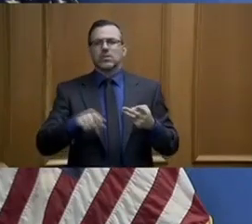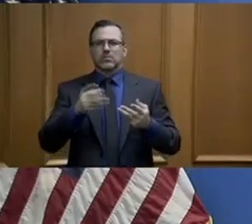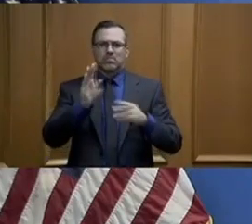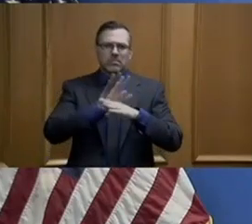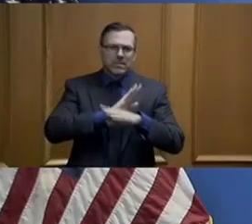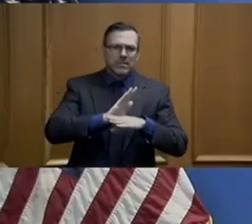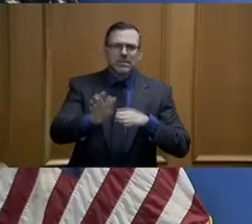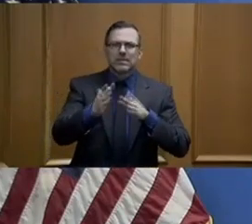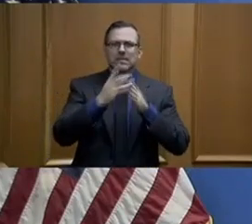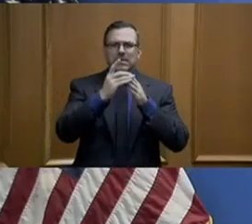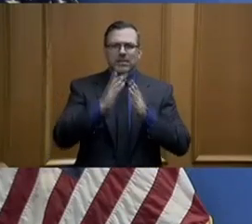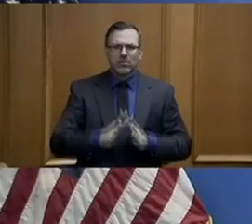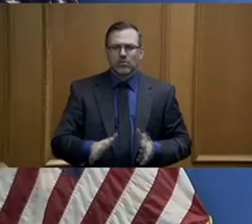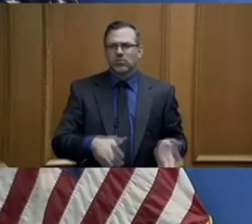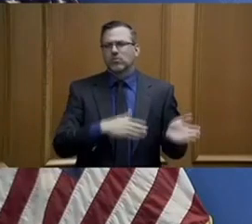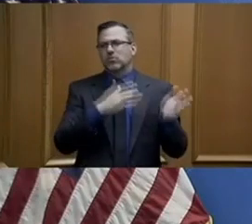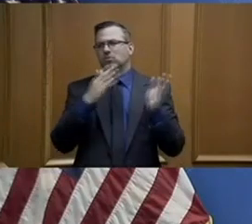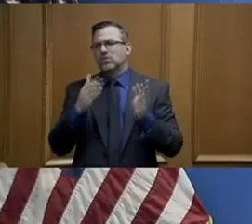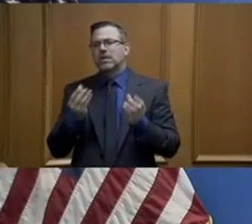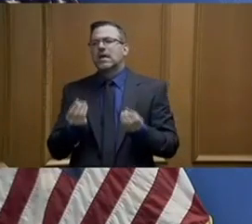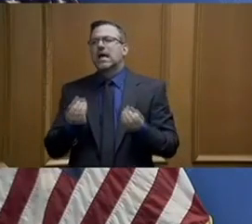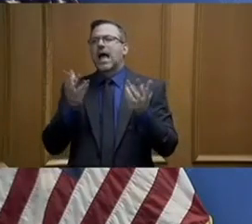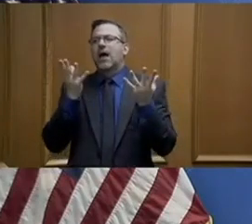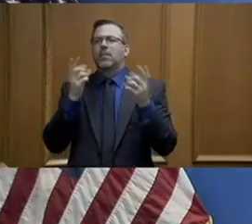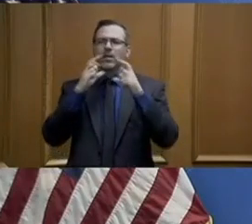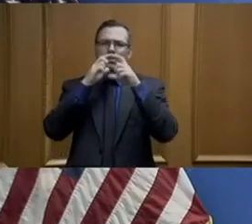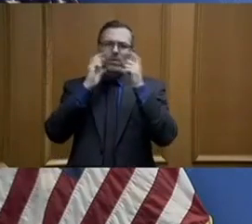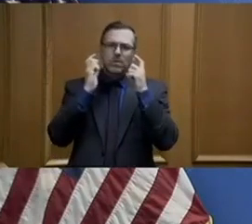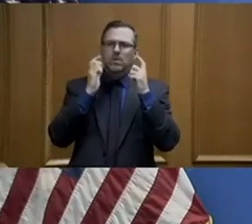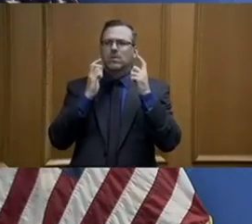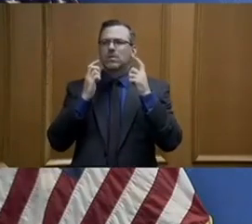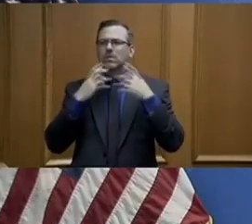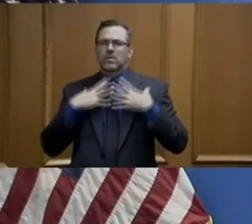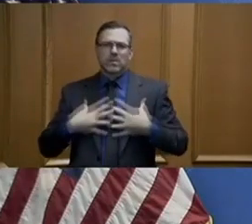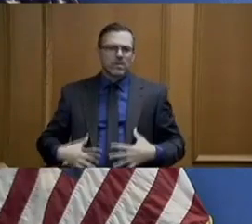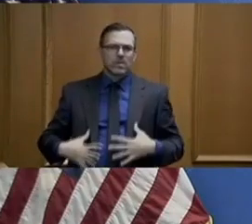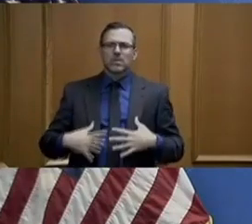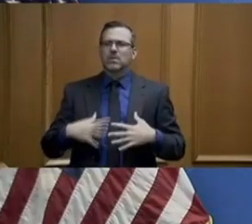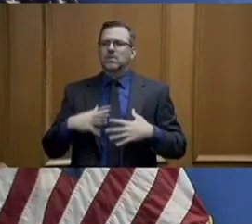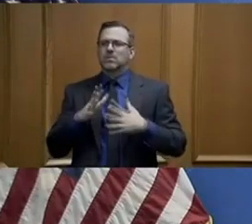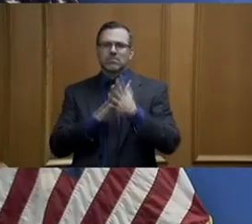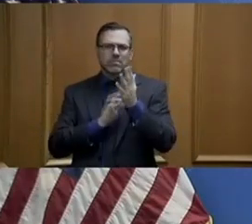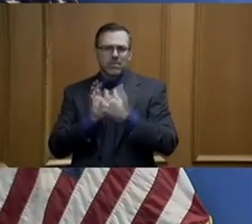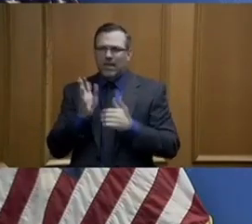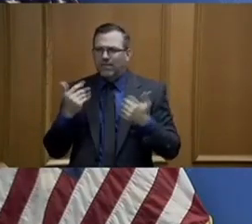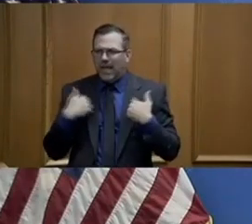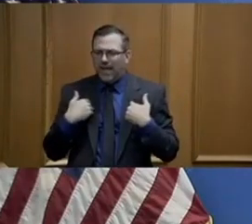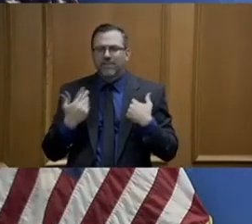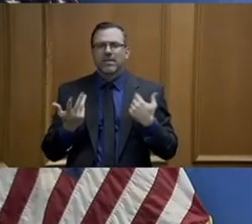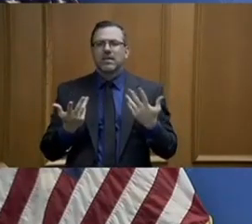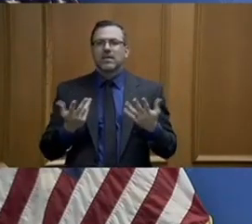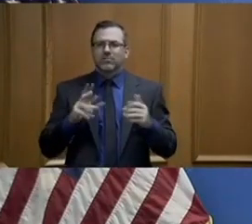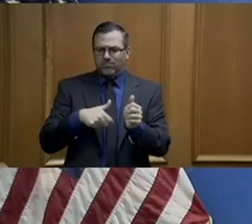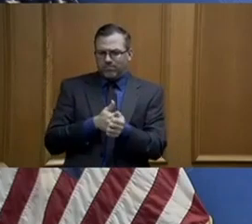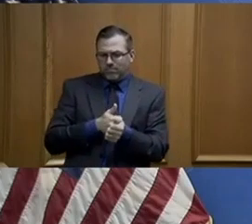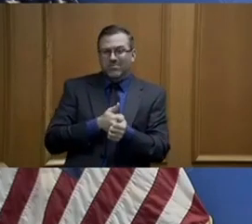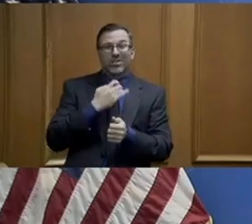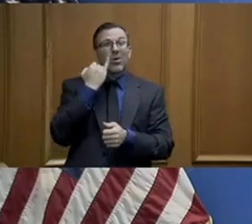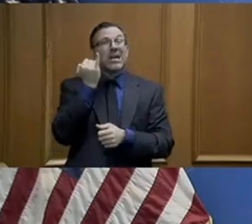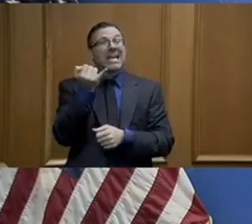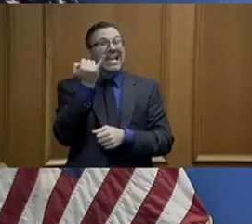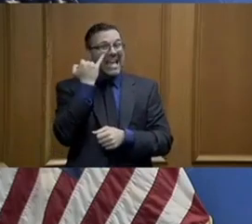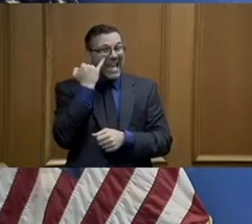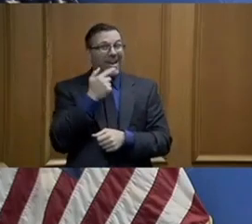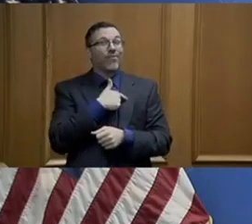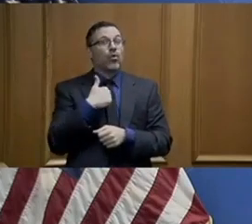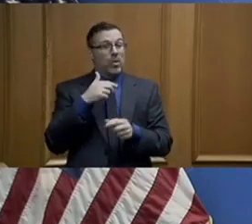capacity that we have in personal protective equipment to make certain that if there are additional cases as a result of taking a